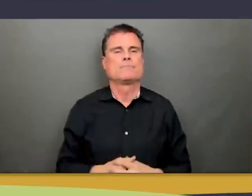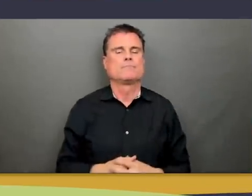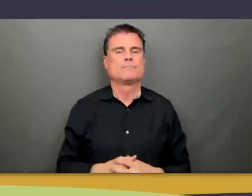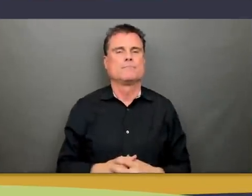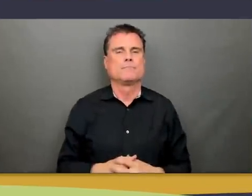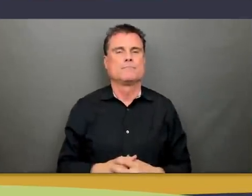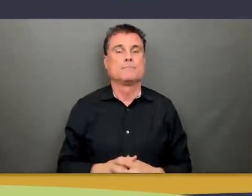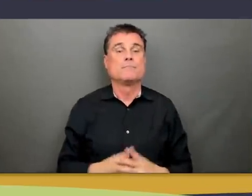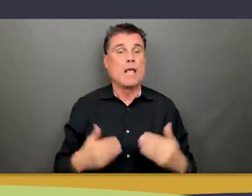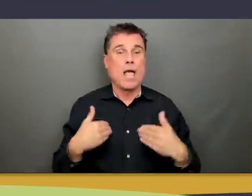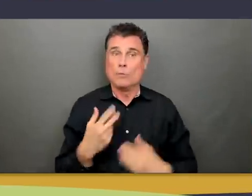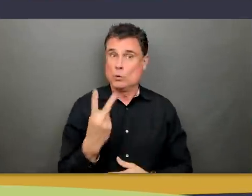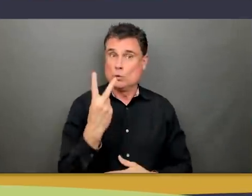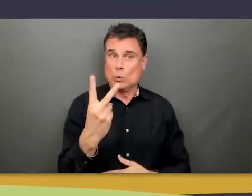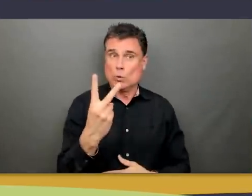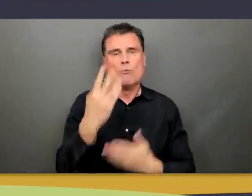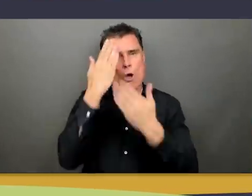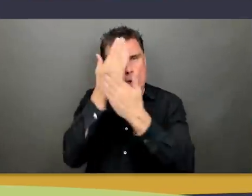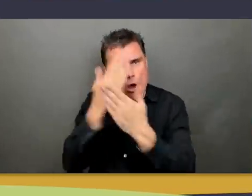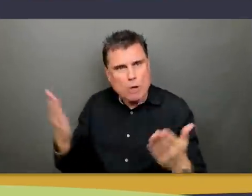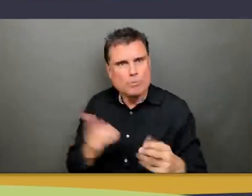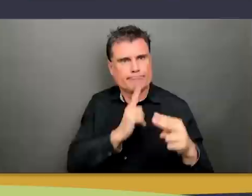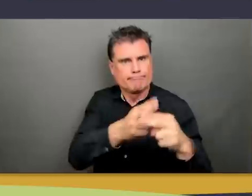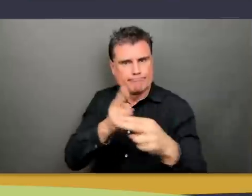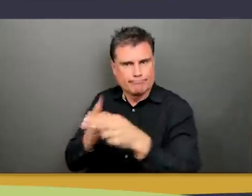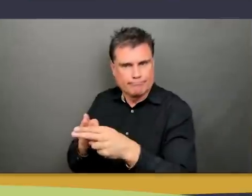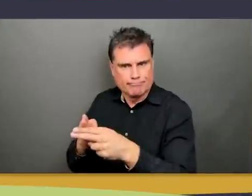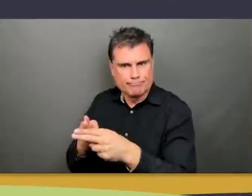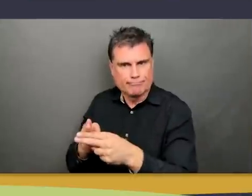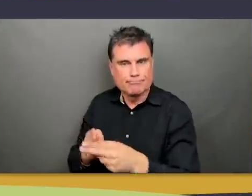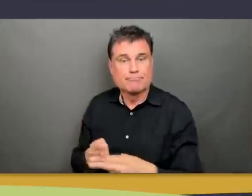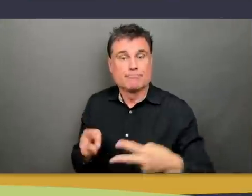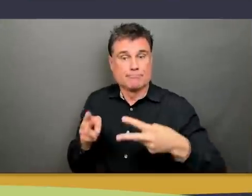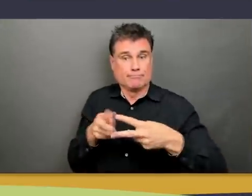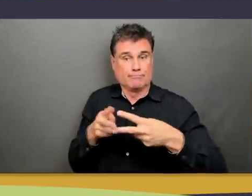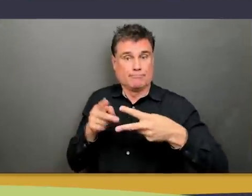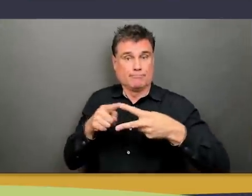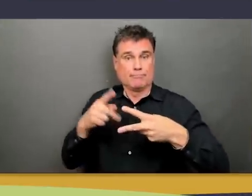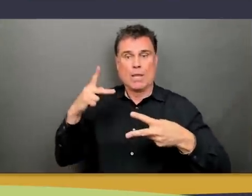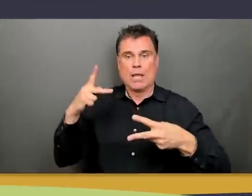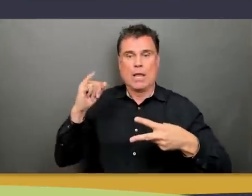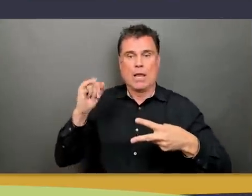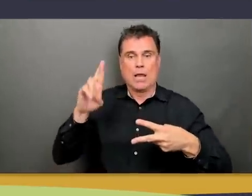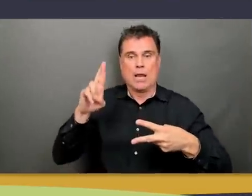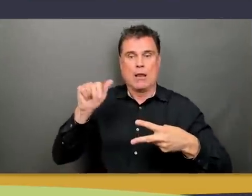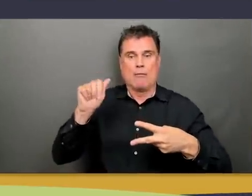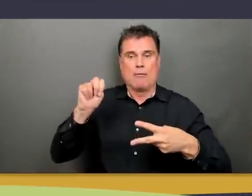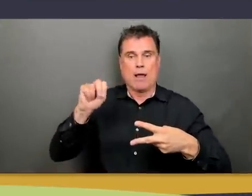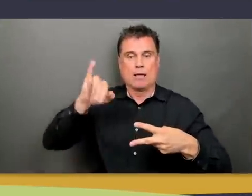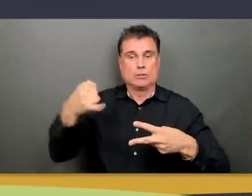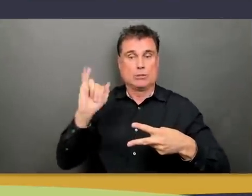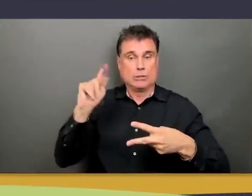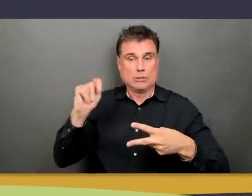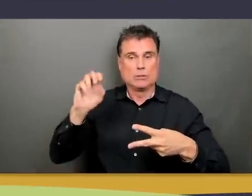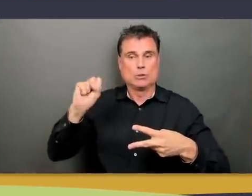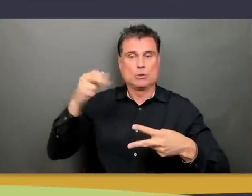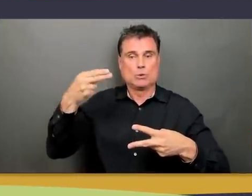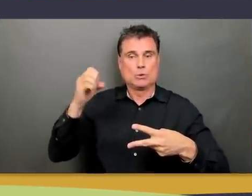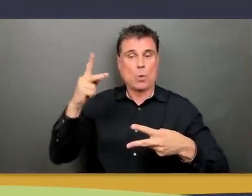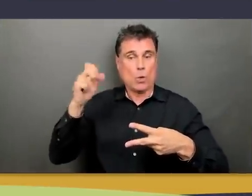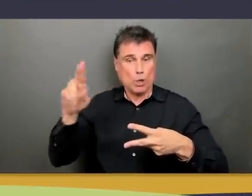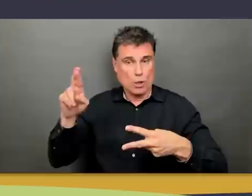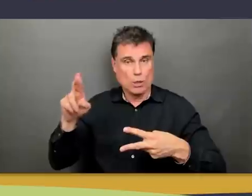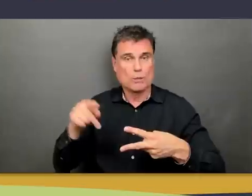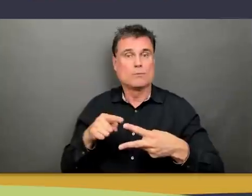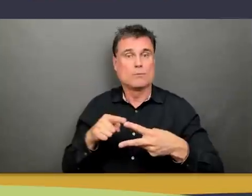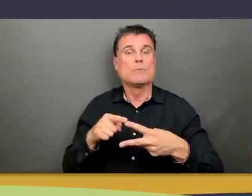from Vancouver, nominated for empowering student voices and building their leadership skills, as well as supporting migrant